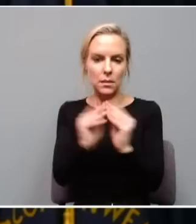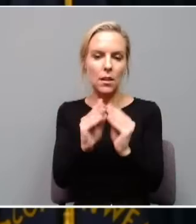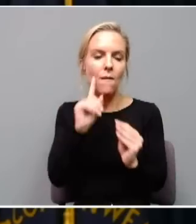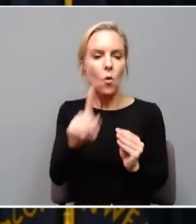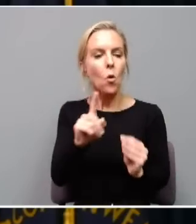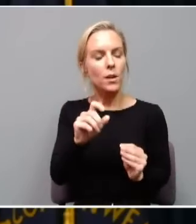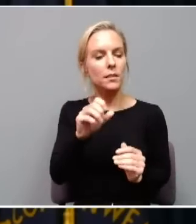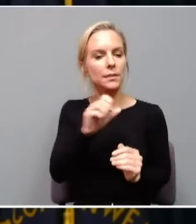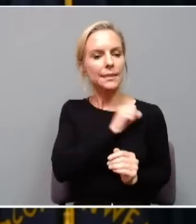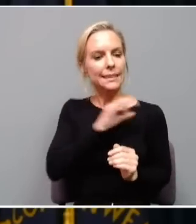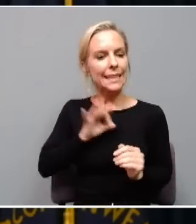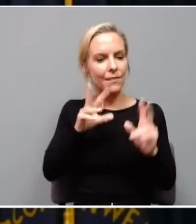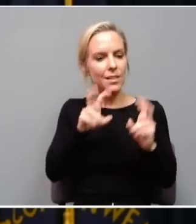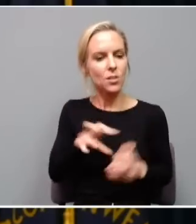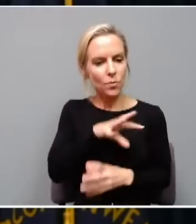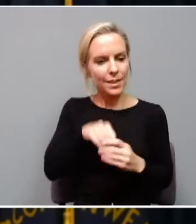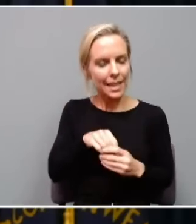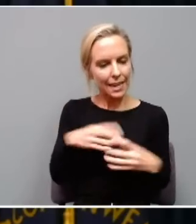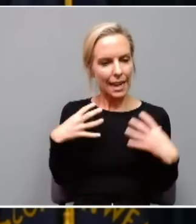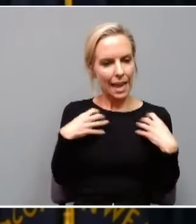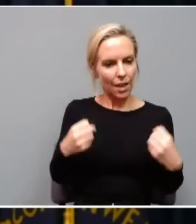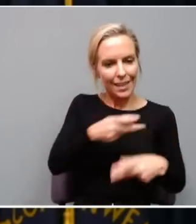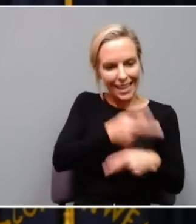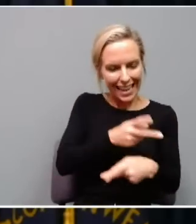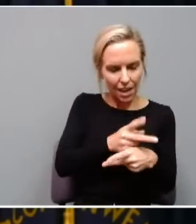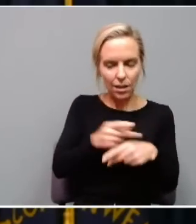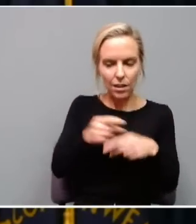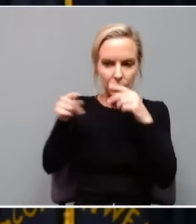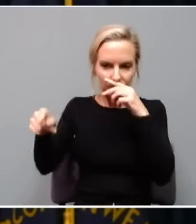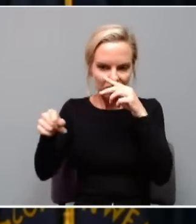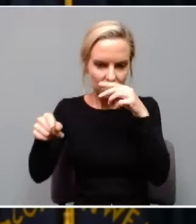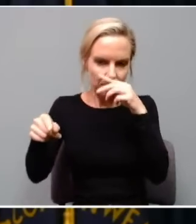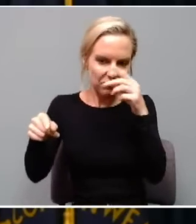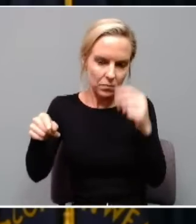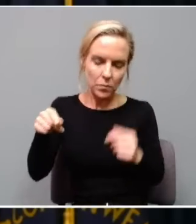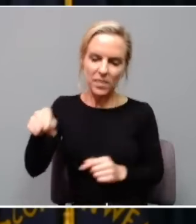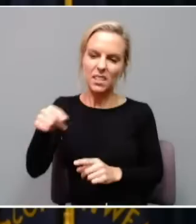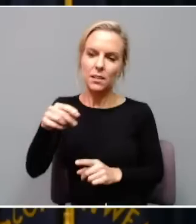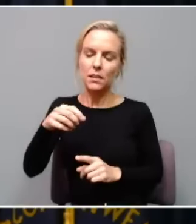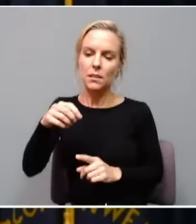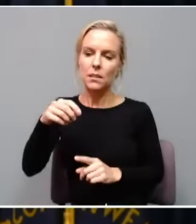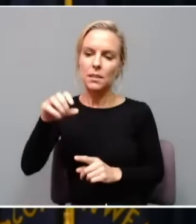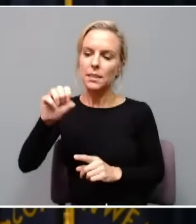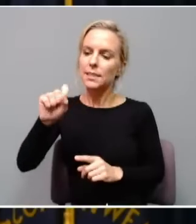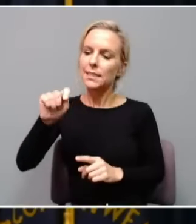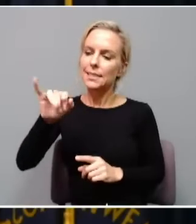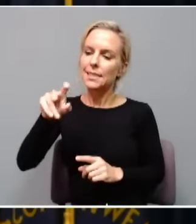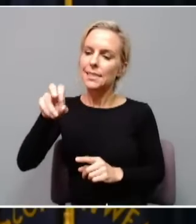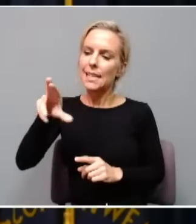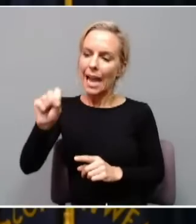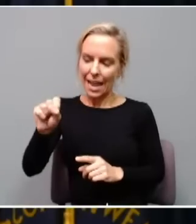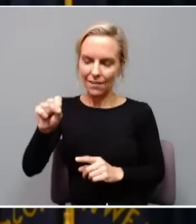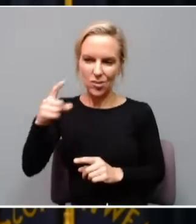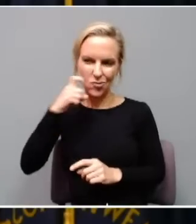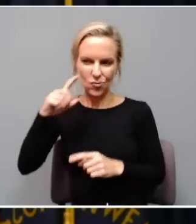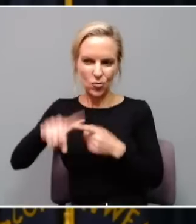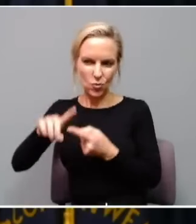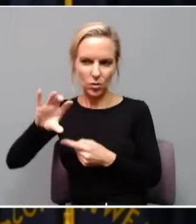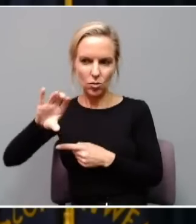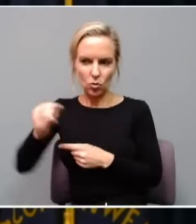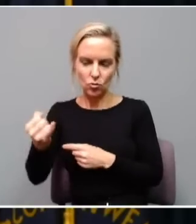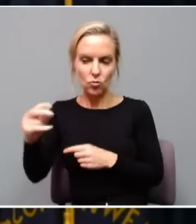But President Stivers told the Courier-Journal recently that an option to look at would be to